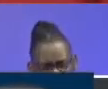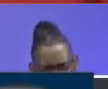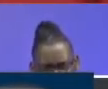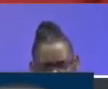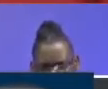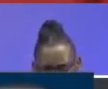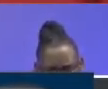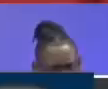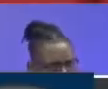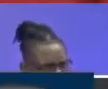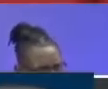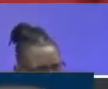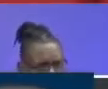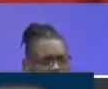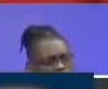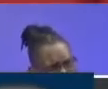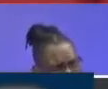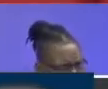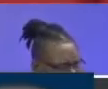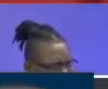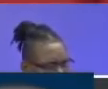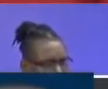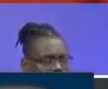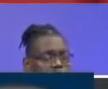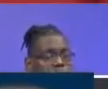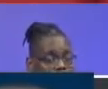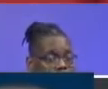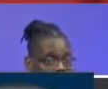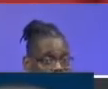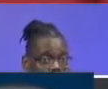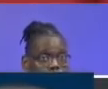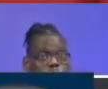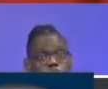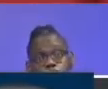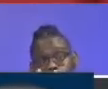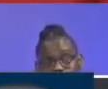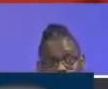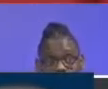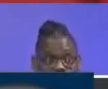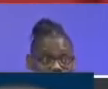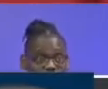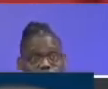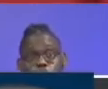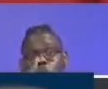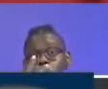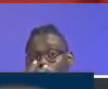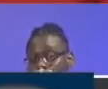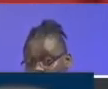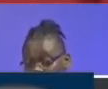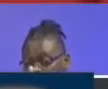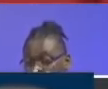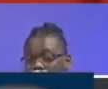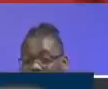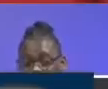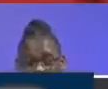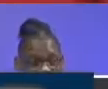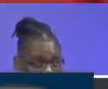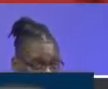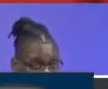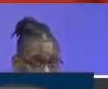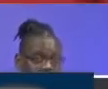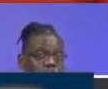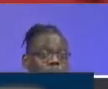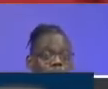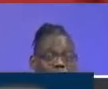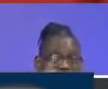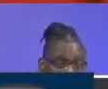have close to 2 million vaccines. A menu of vaccines. We have Pfizer, we have Johnson & Johnson, we have Sinopharm,